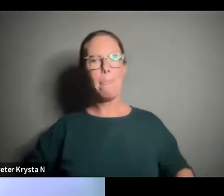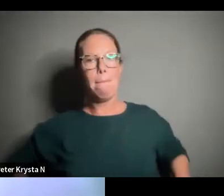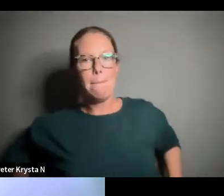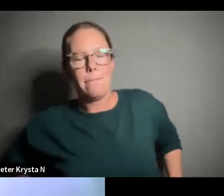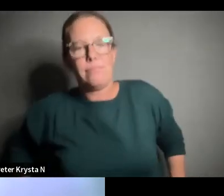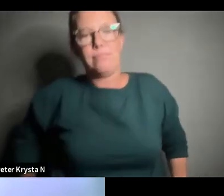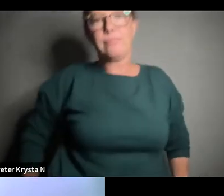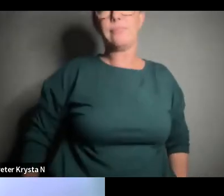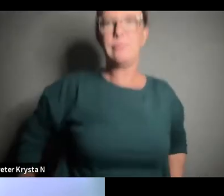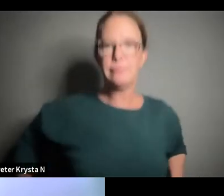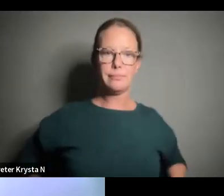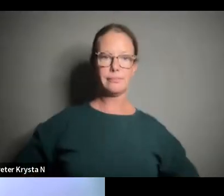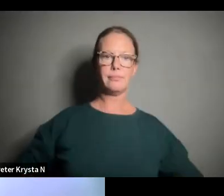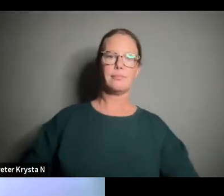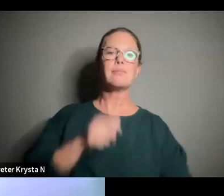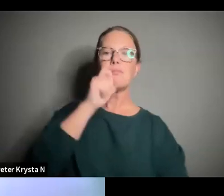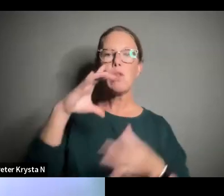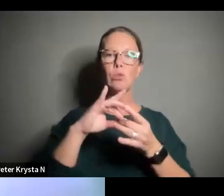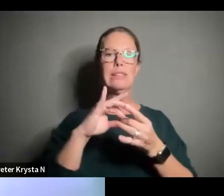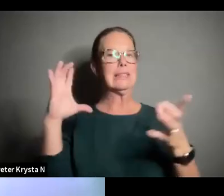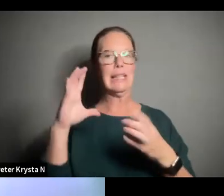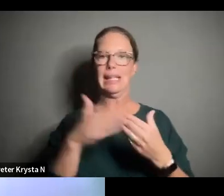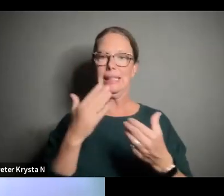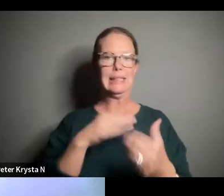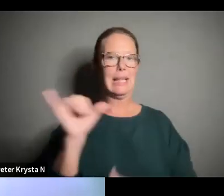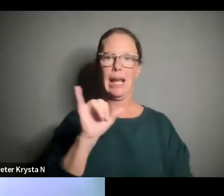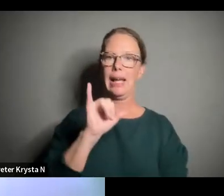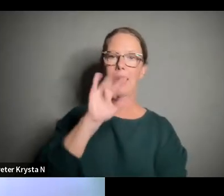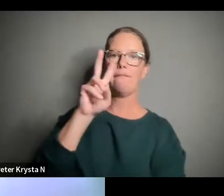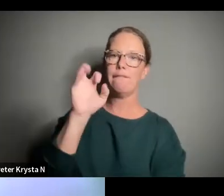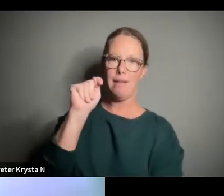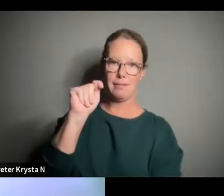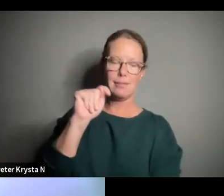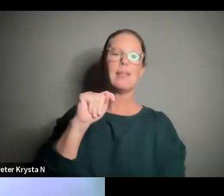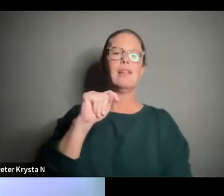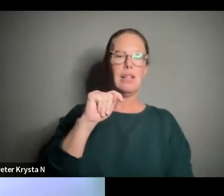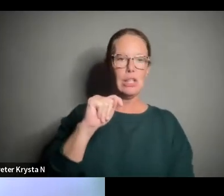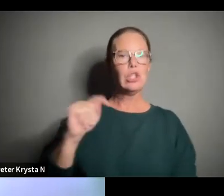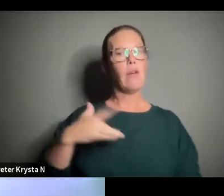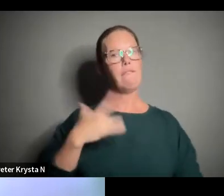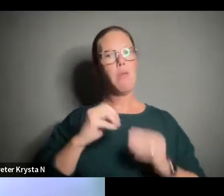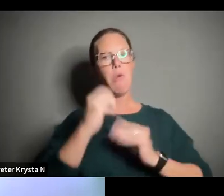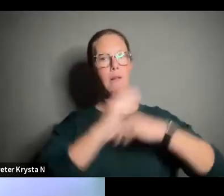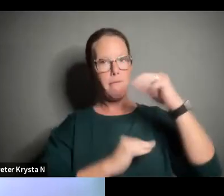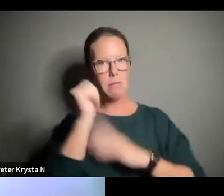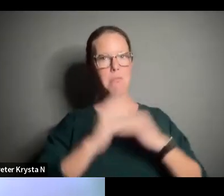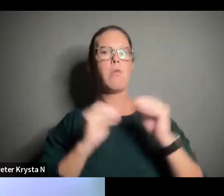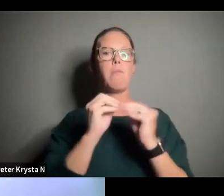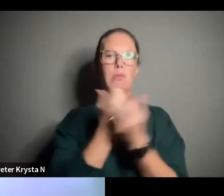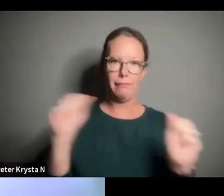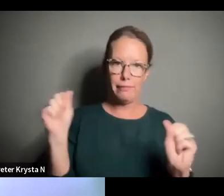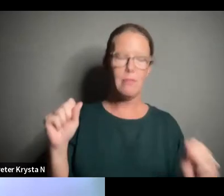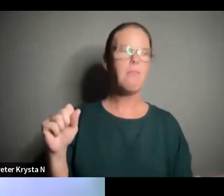area. It doesn't get disconnected as much as a ventilator, and so that makes them feel more comfortable in this